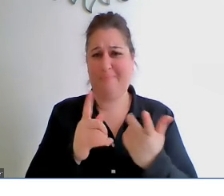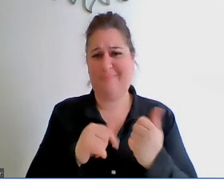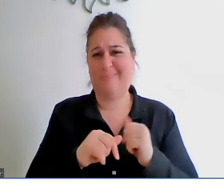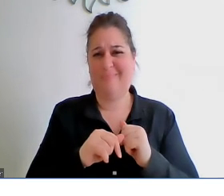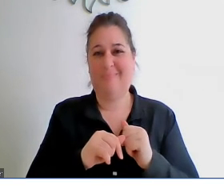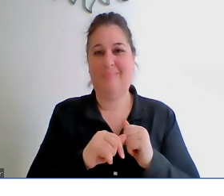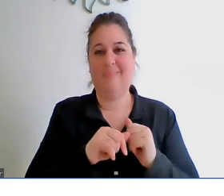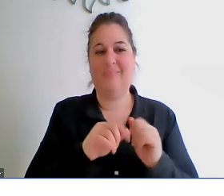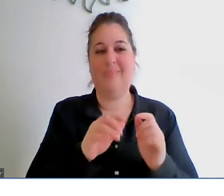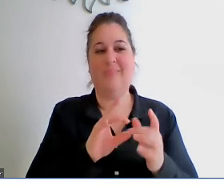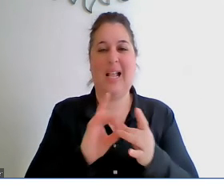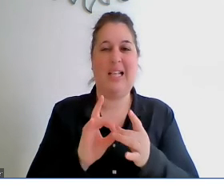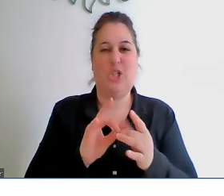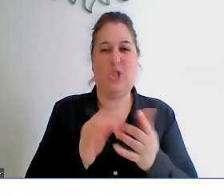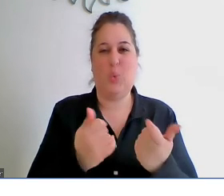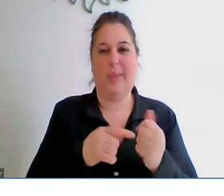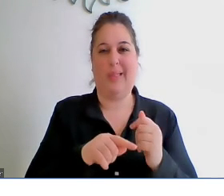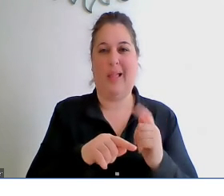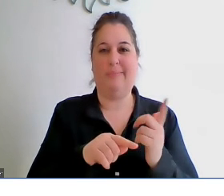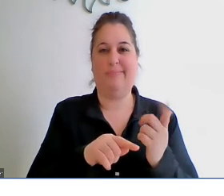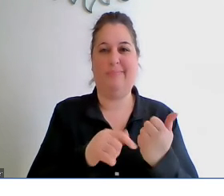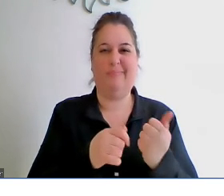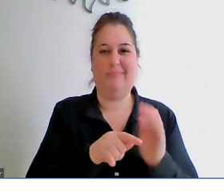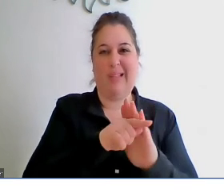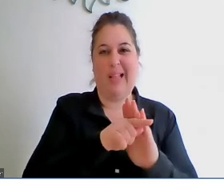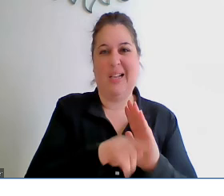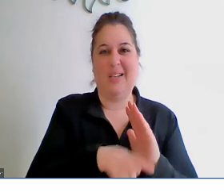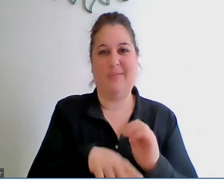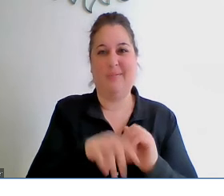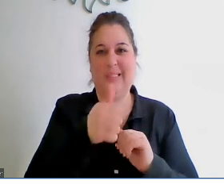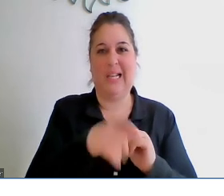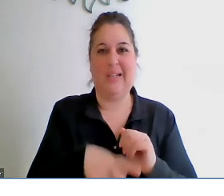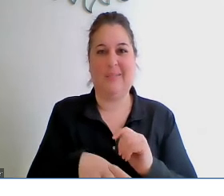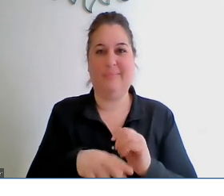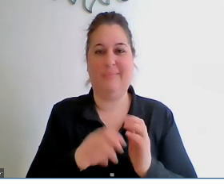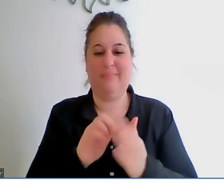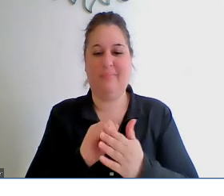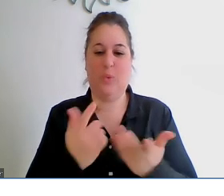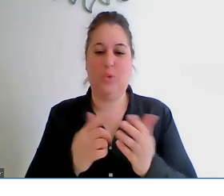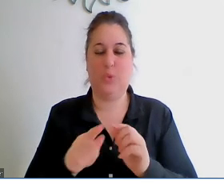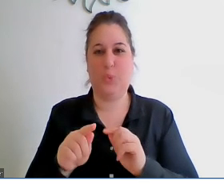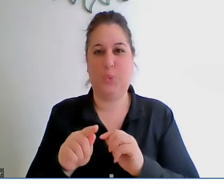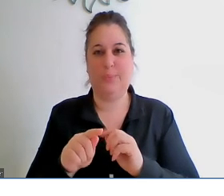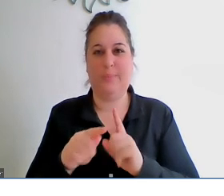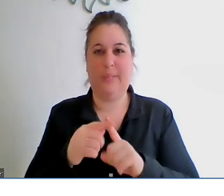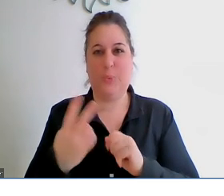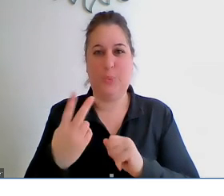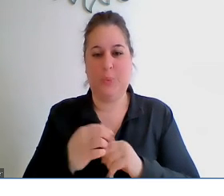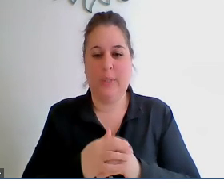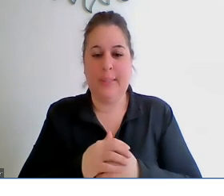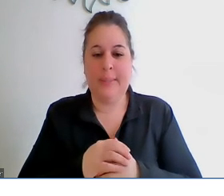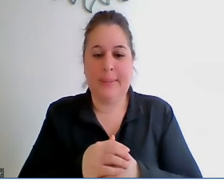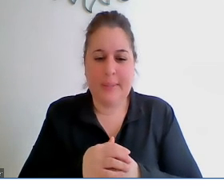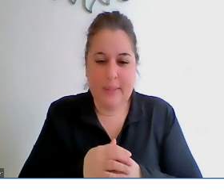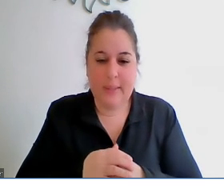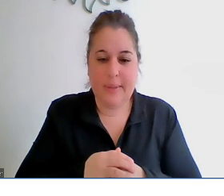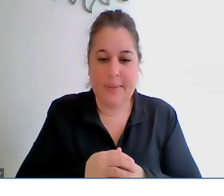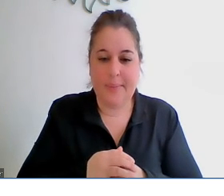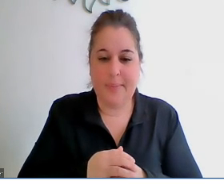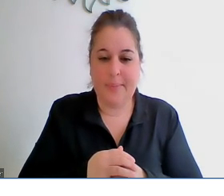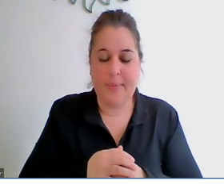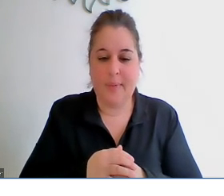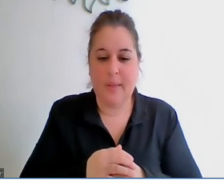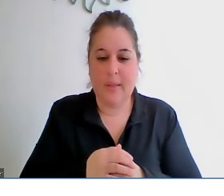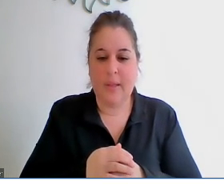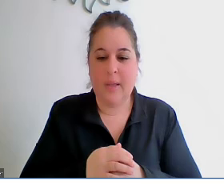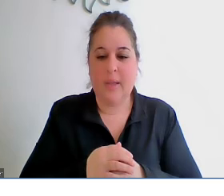-10 plus 2. This refers to like -10 minus 2. Okay. So let's